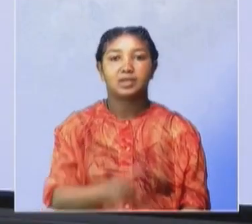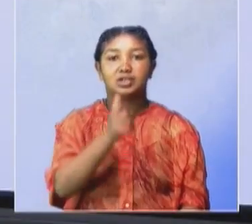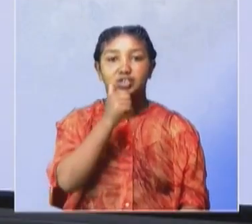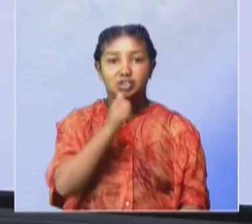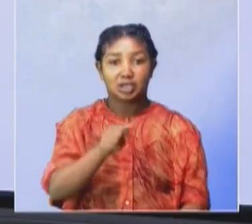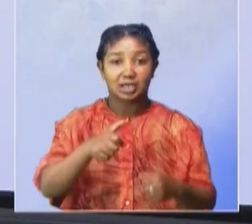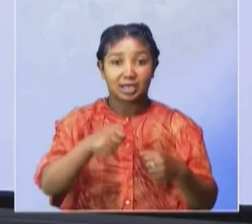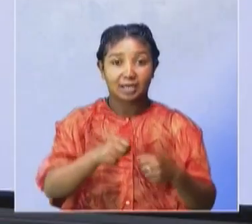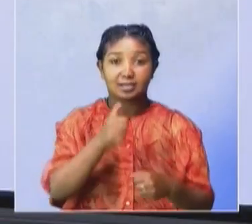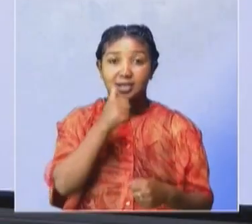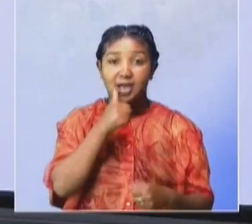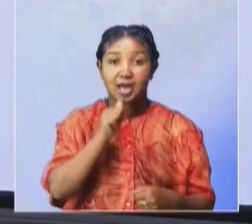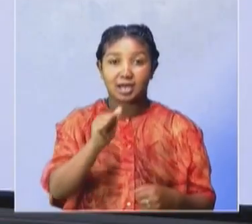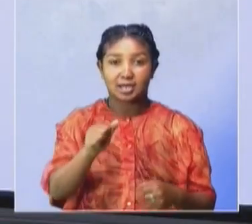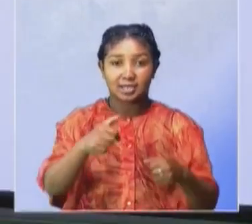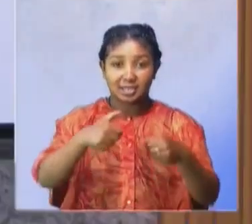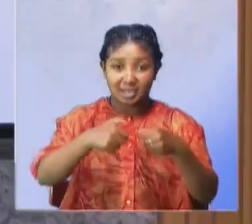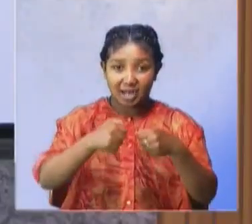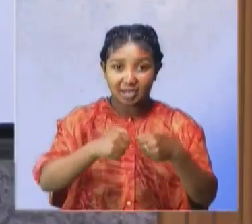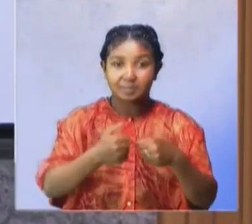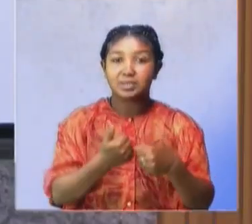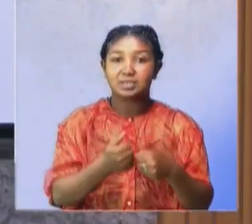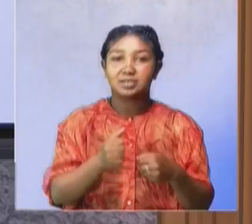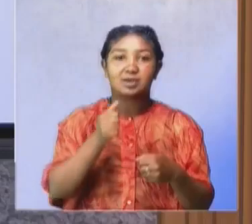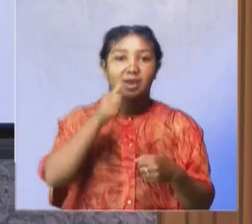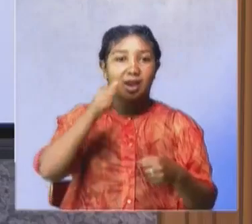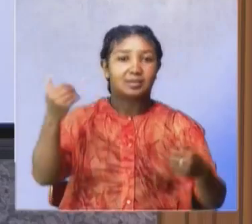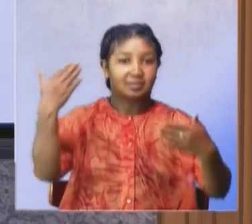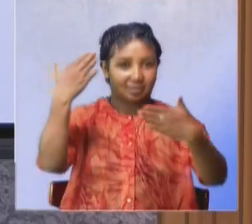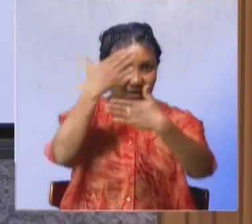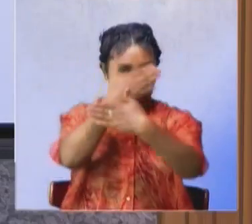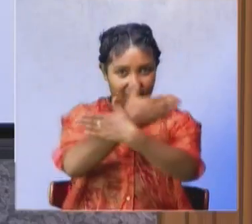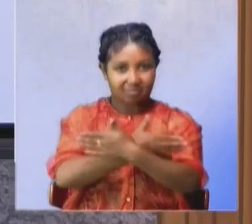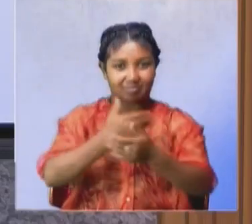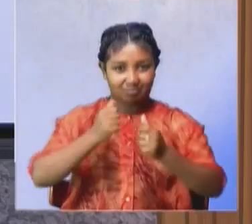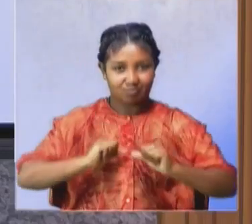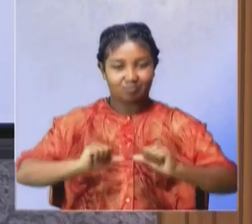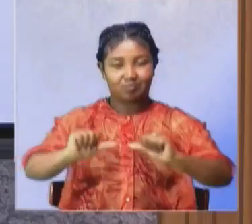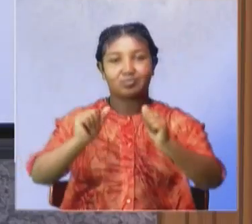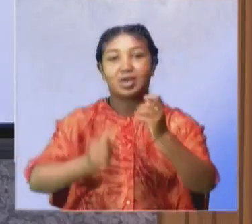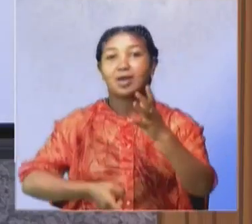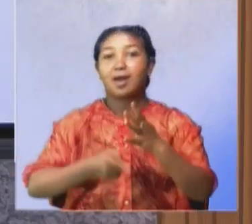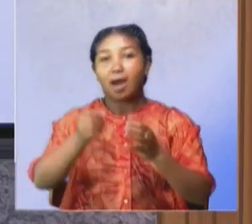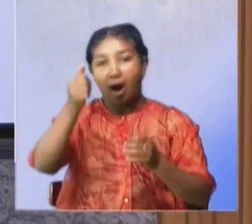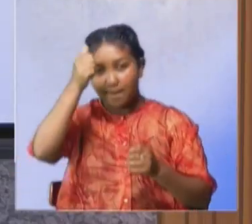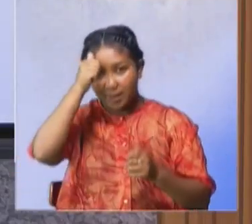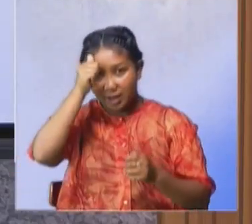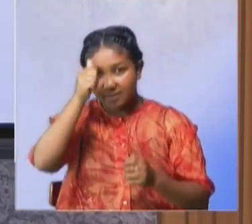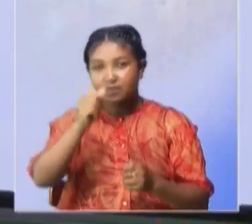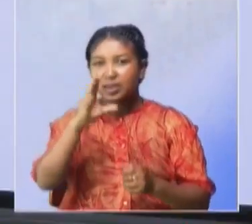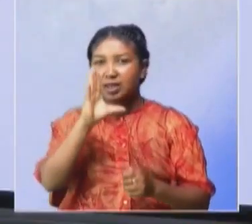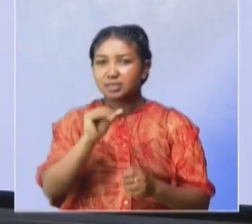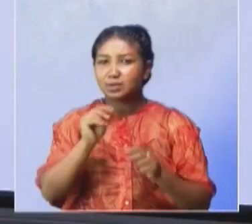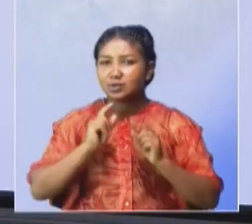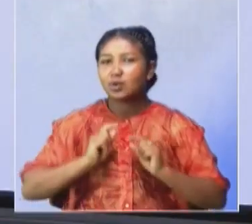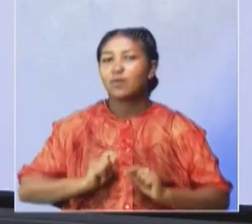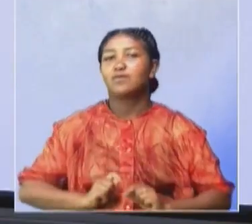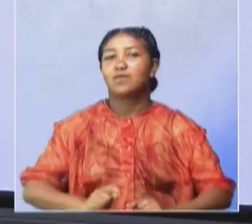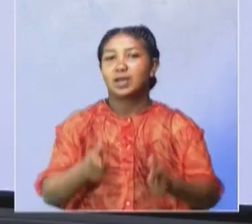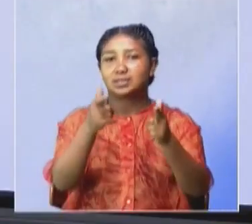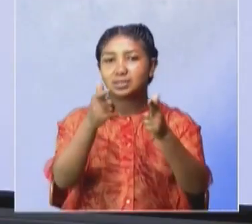she cut her nail last night. Let us continue. Here, Abel speaks so